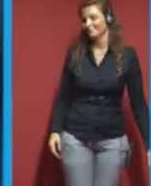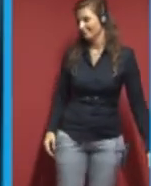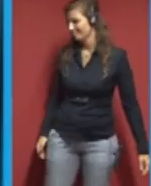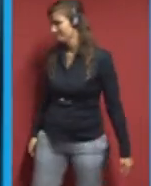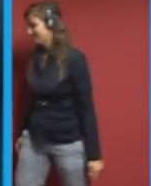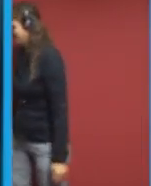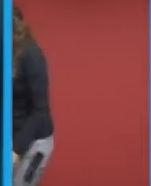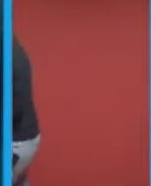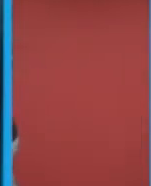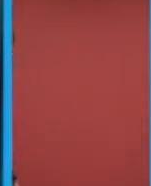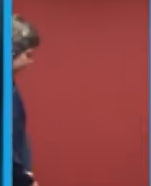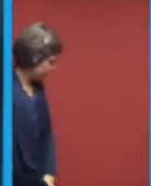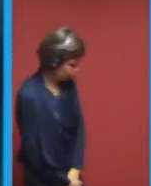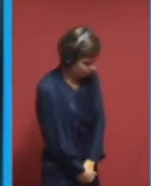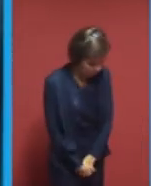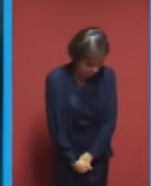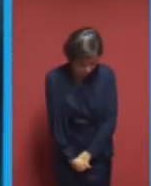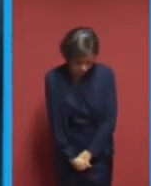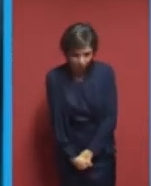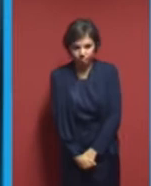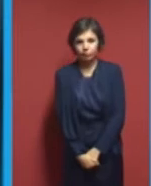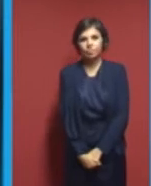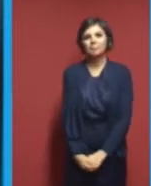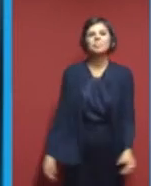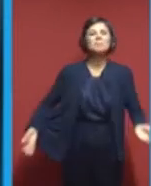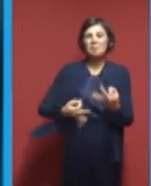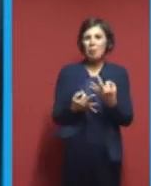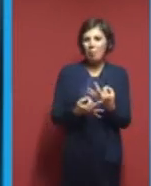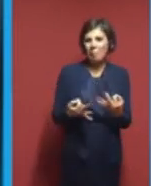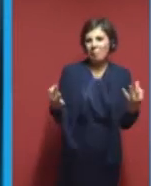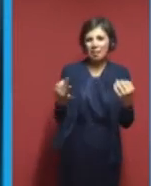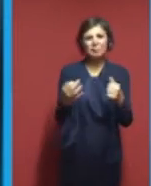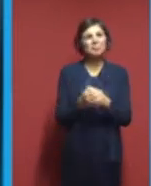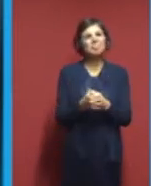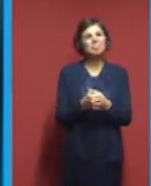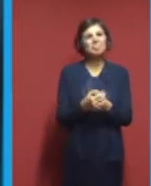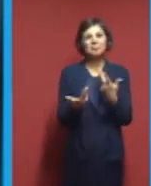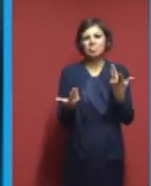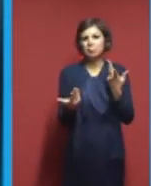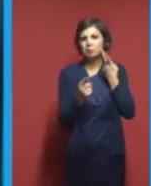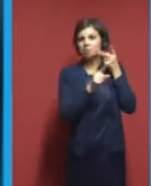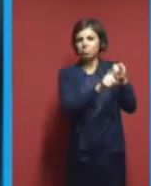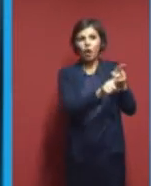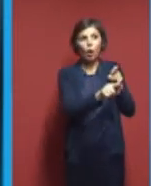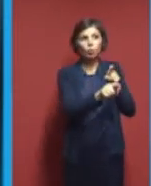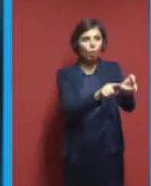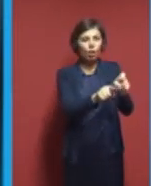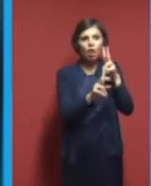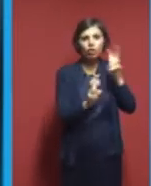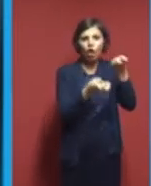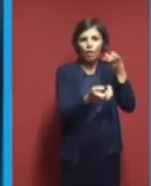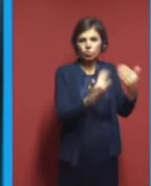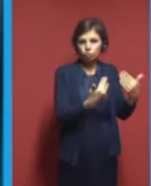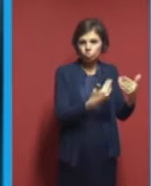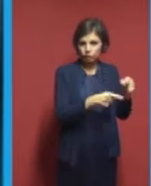from creating cancer or that early detection of cancer to a new body. I mean, you know that cyborgs are quite old for